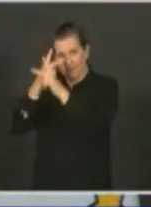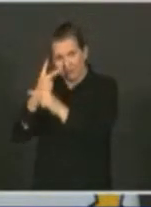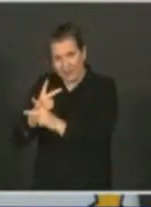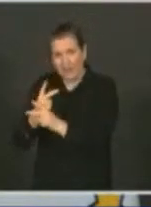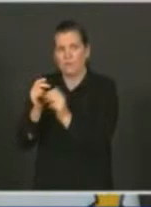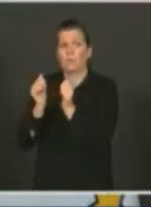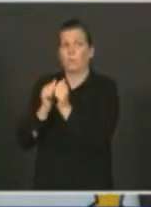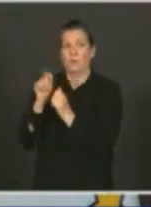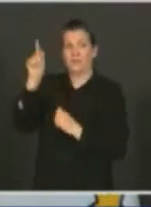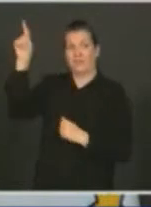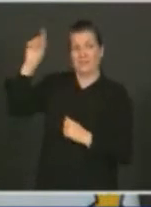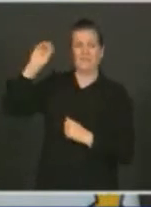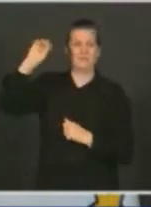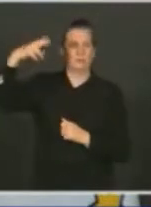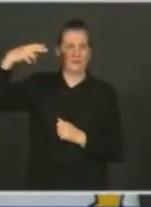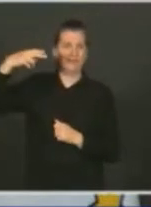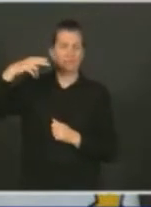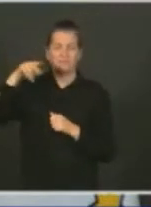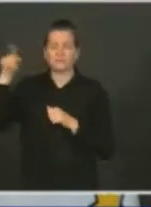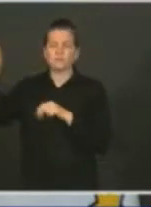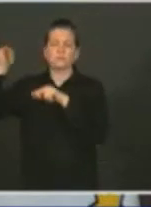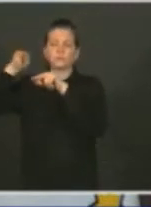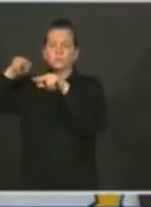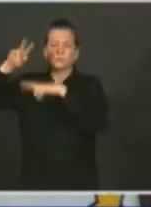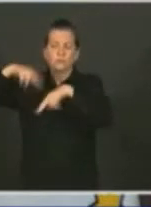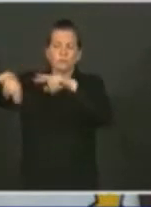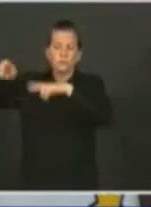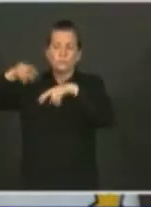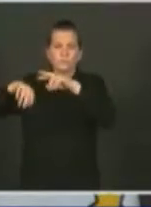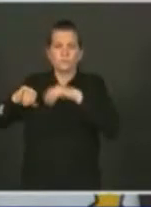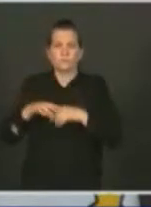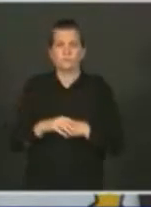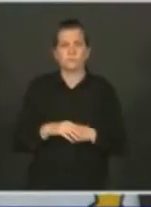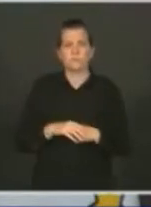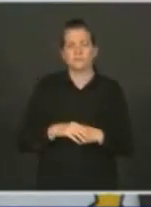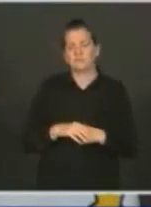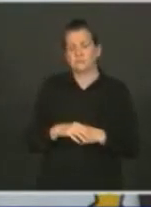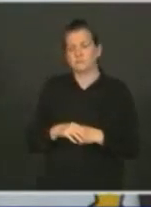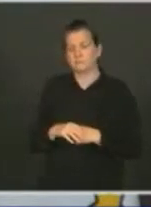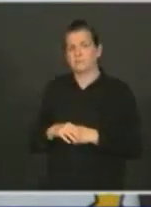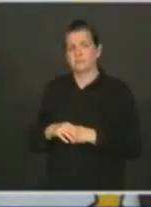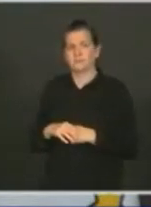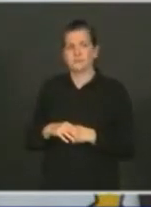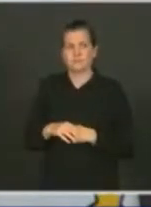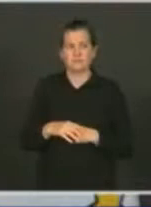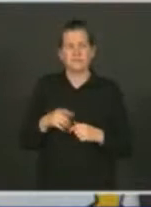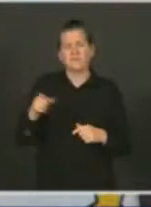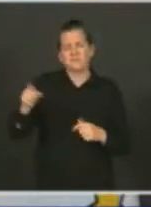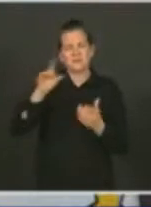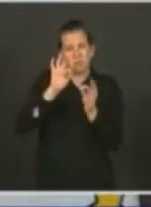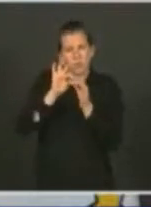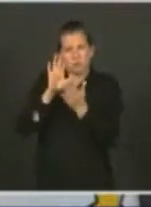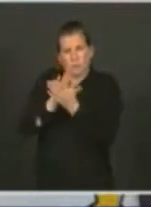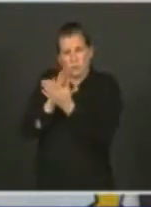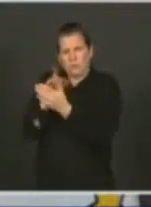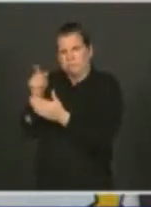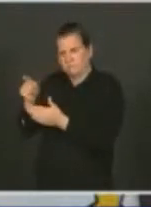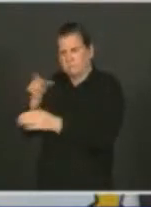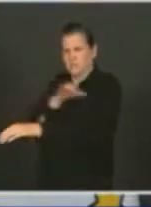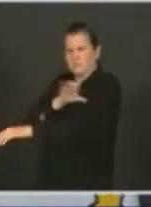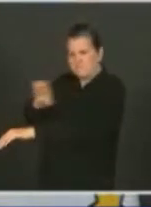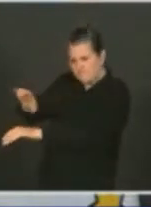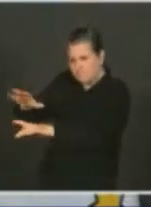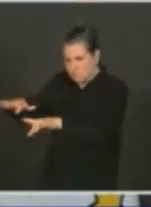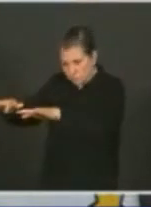But sometimes they're frustrated, and I don't blame them, that they're waiting on us and when they know what to do. So we are hearing them, and we're going to move to